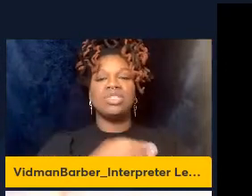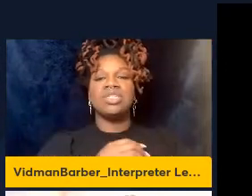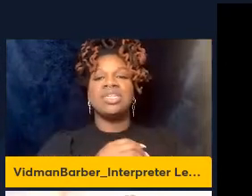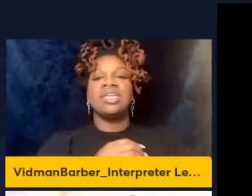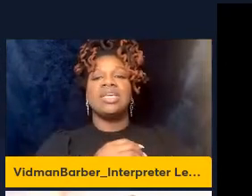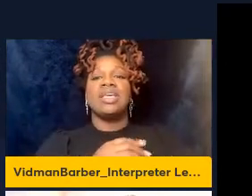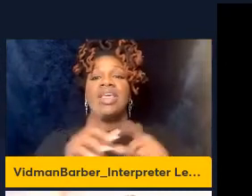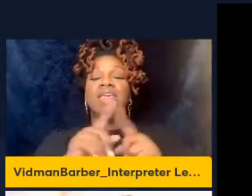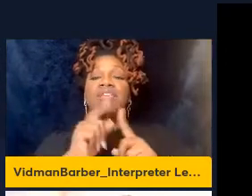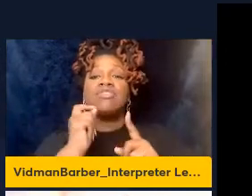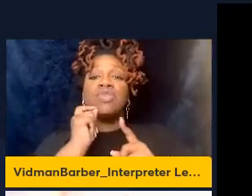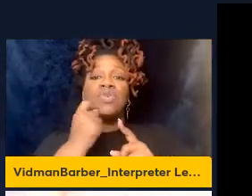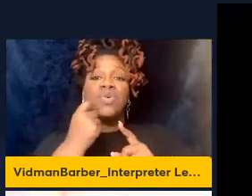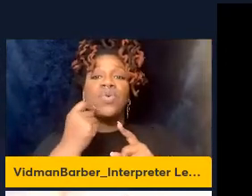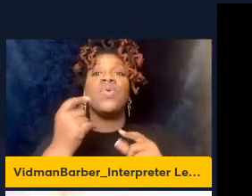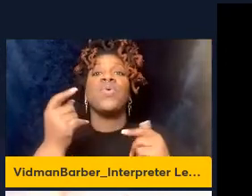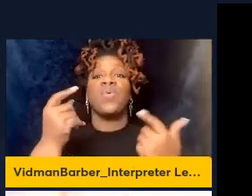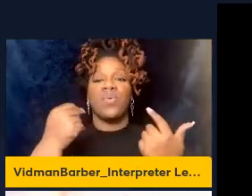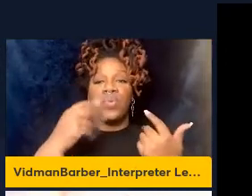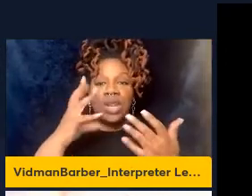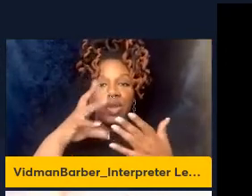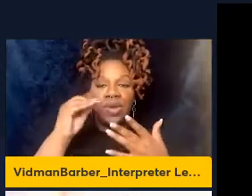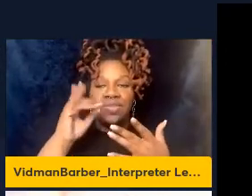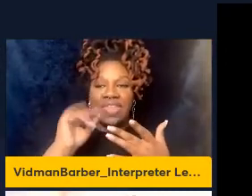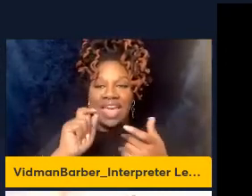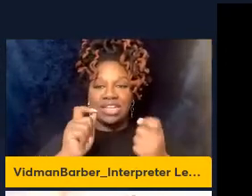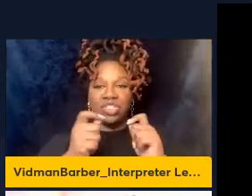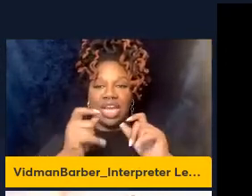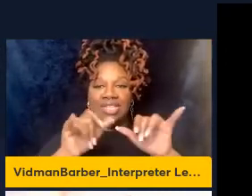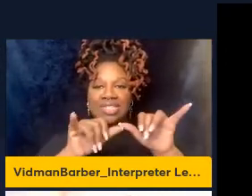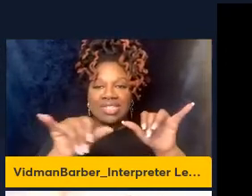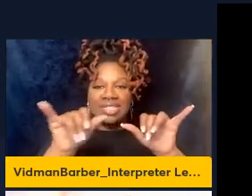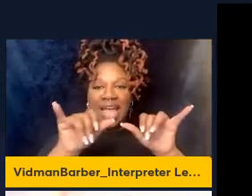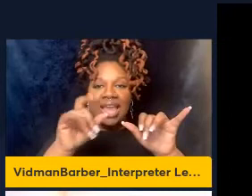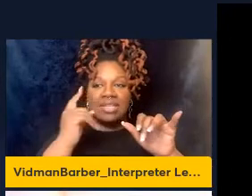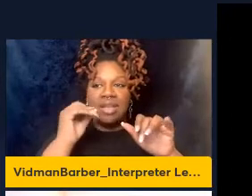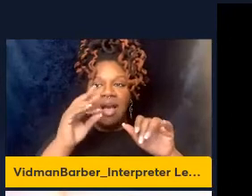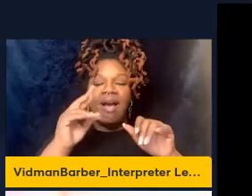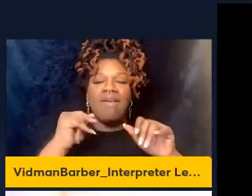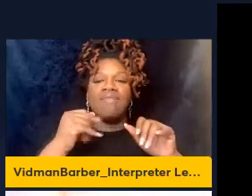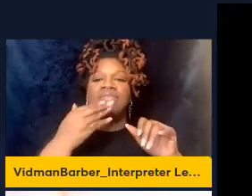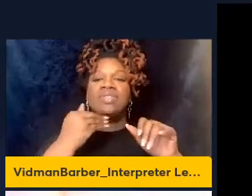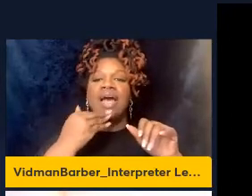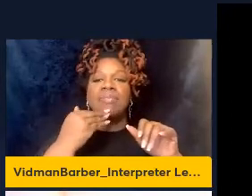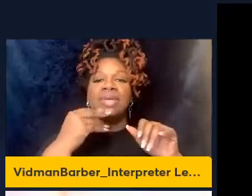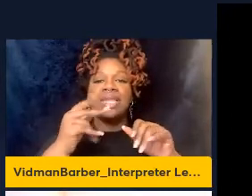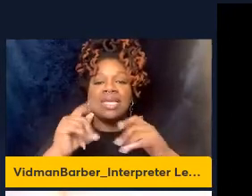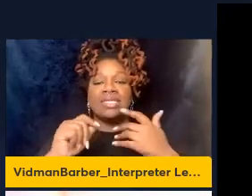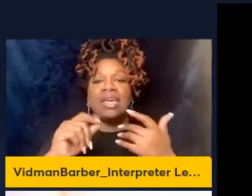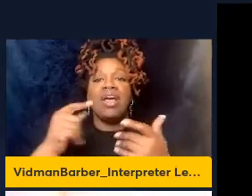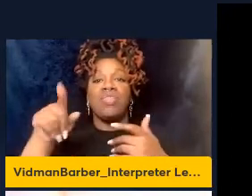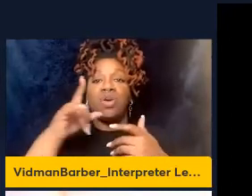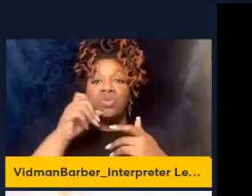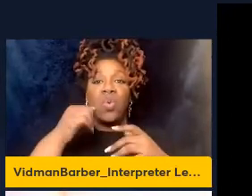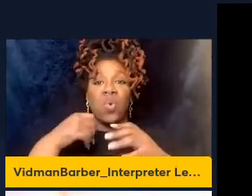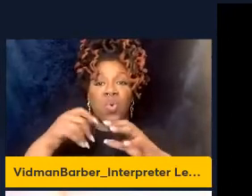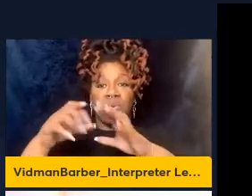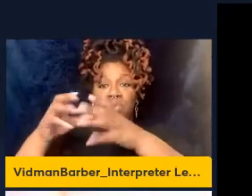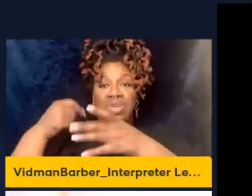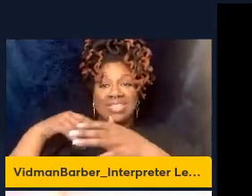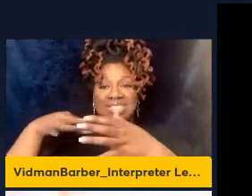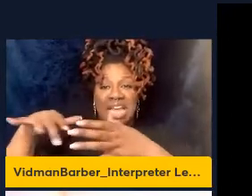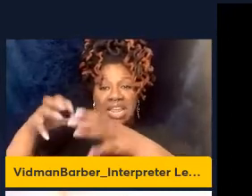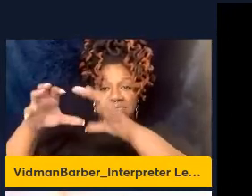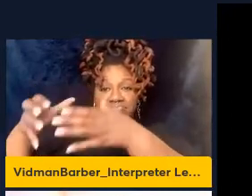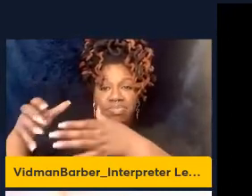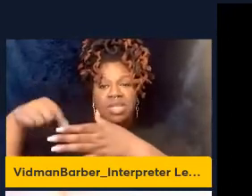came along with changes in type 2 diabetes status. So those people in the cohort who had uncontrolled type 2 diabetes, right? Their blood sugar was through the